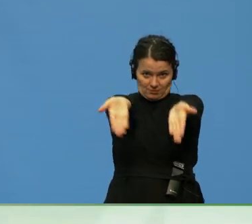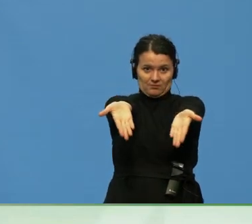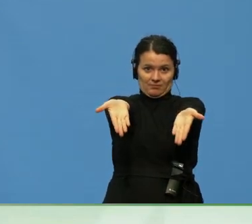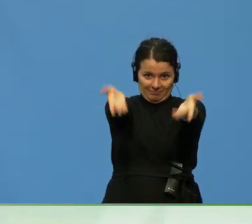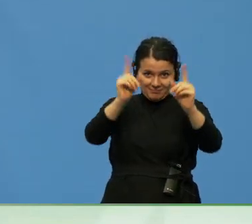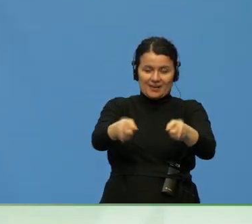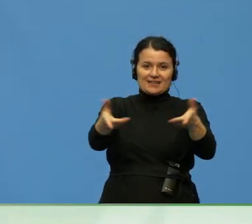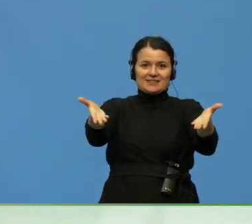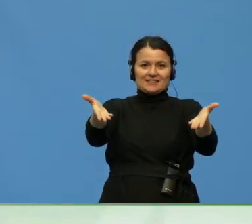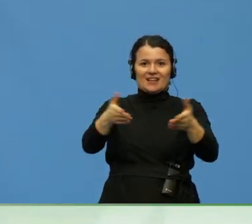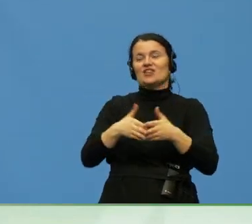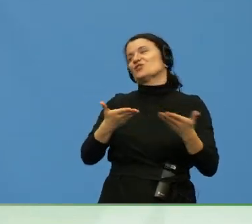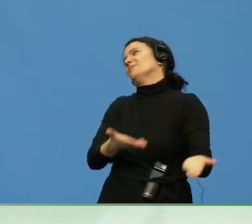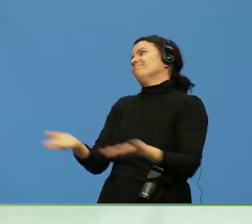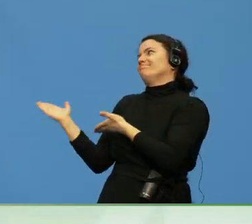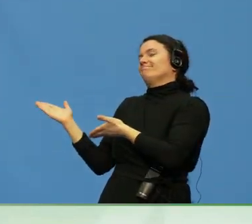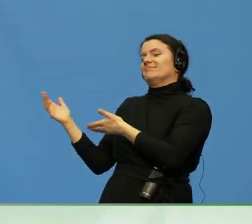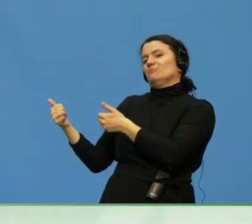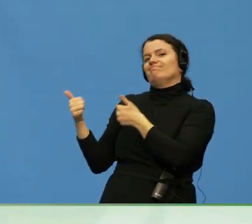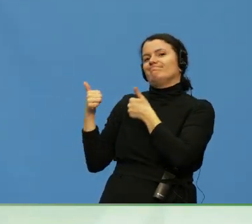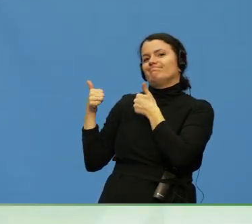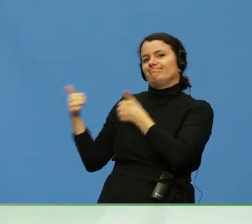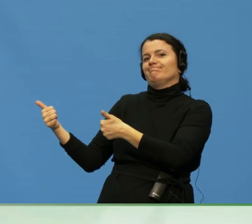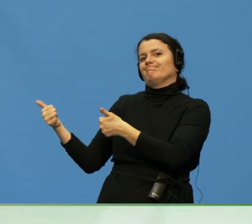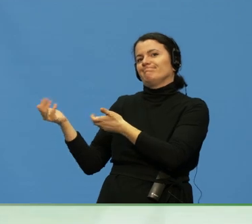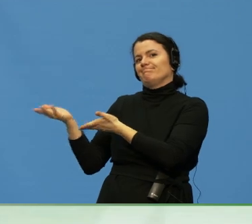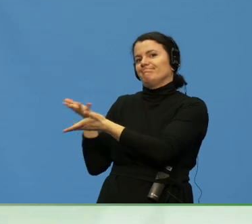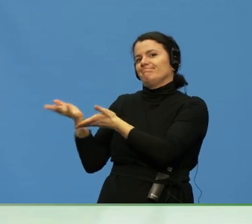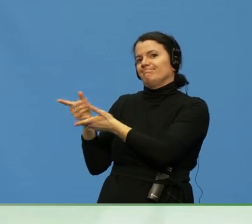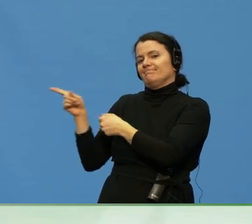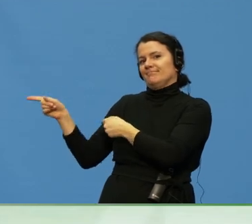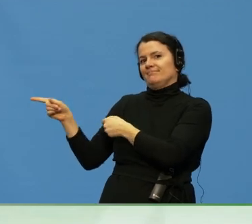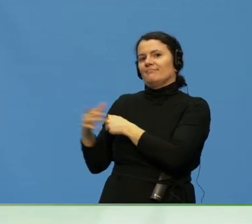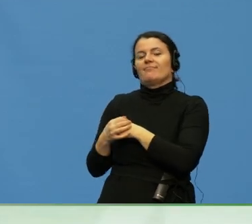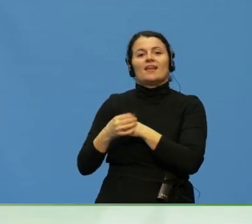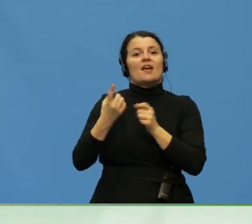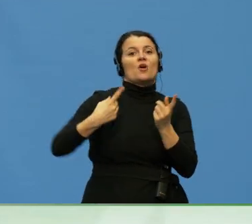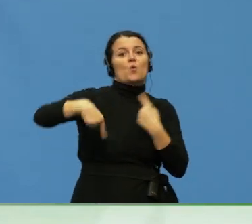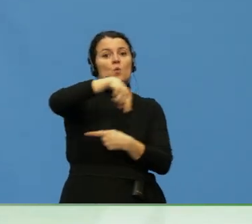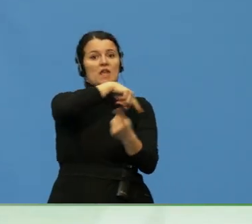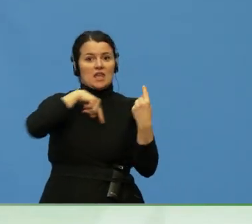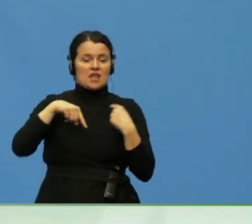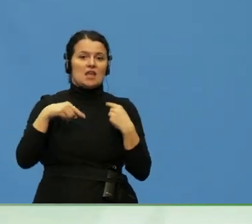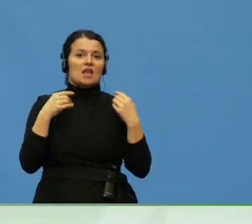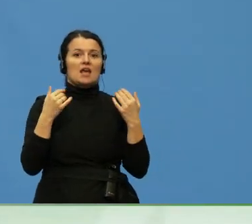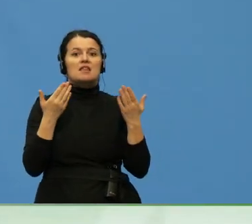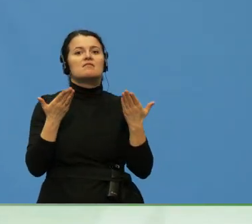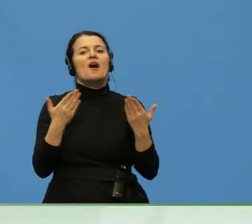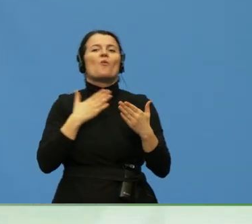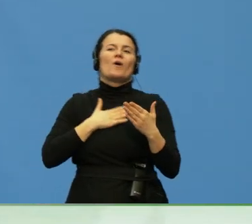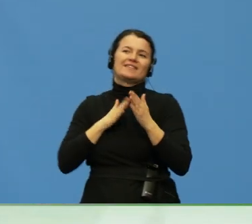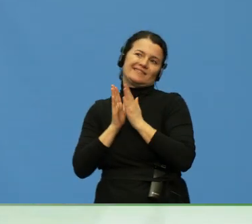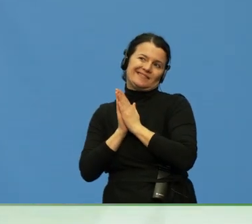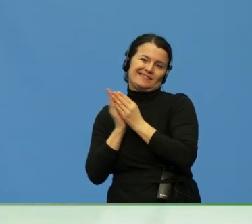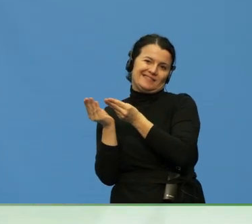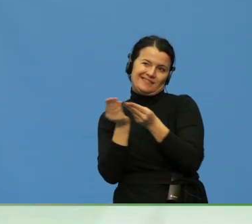amazing session to come now, it's not our ambition that we want to place. It's about our